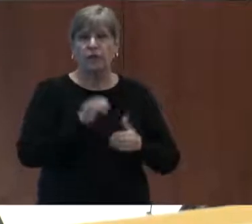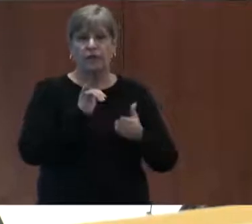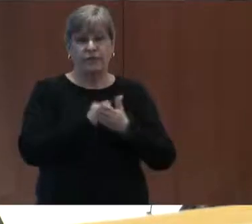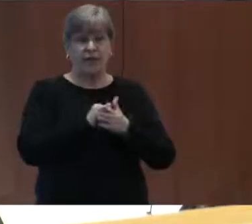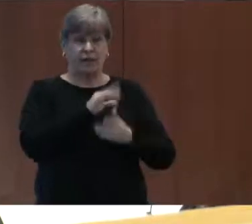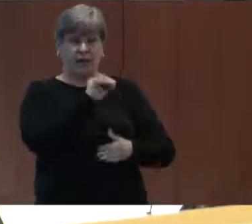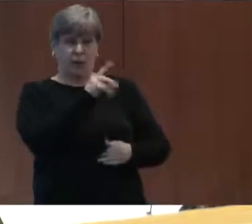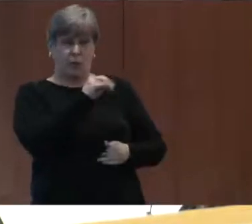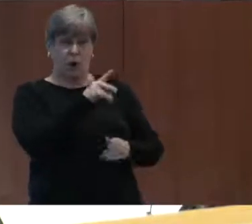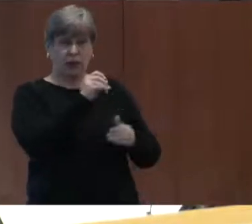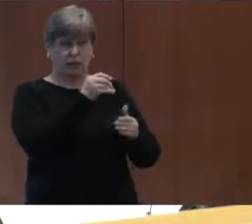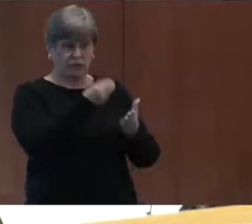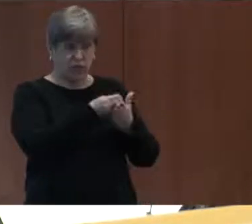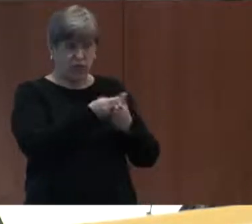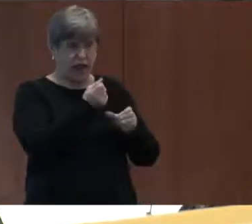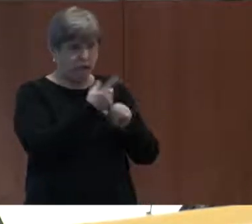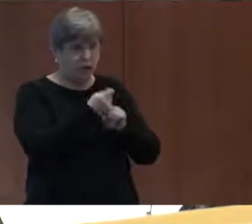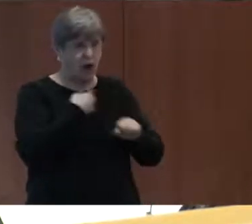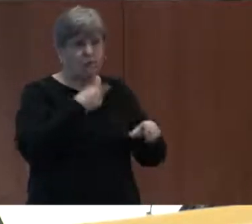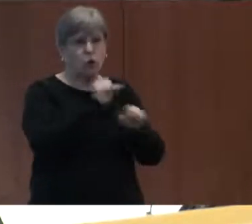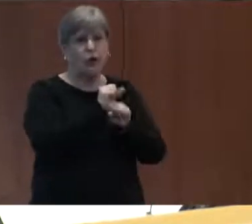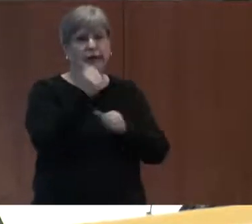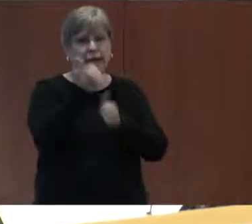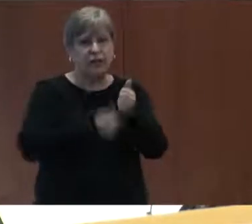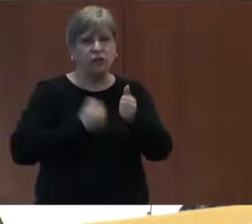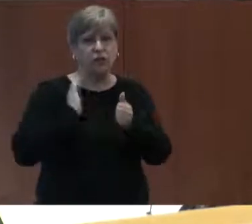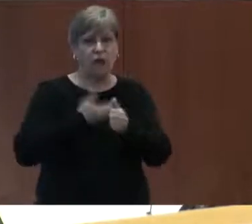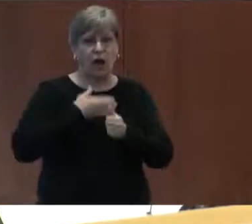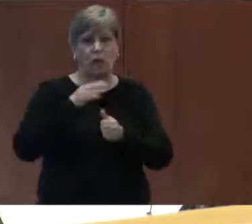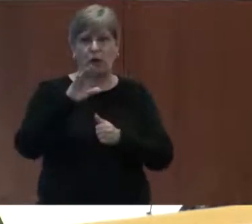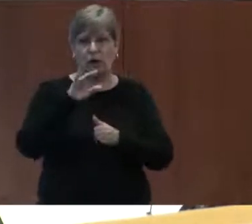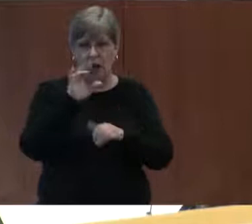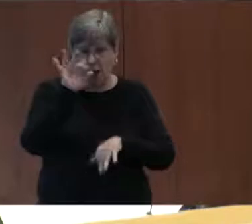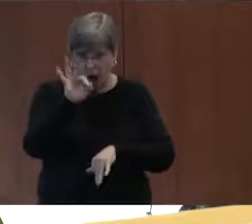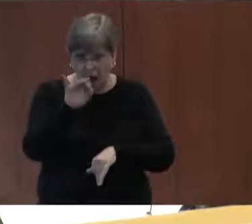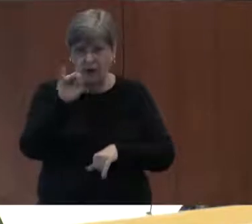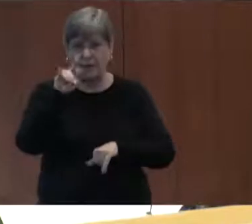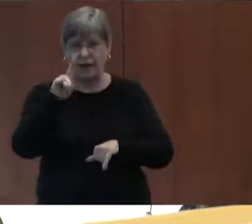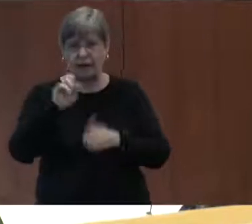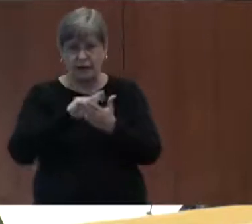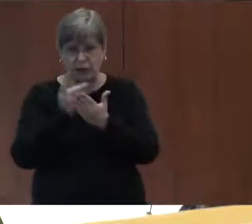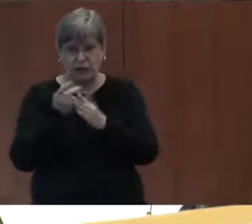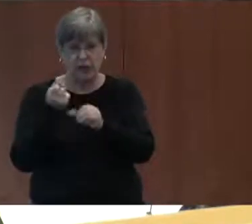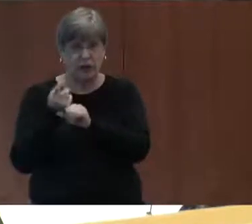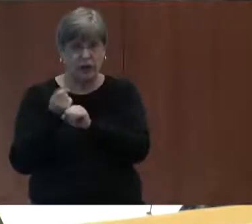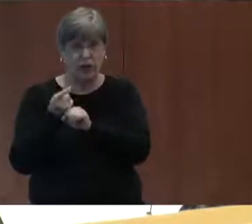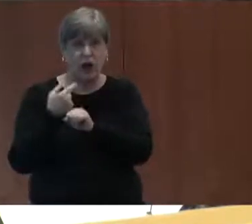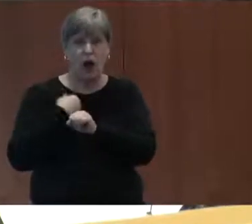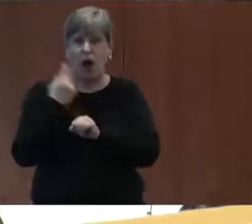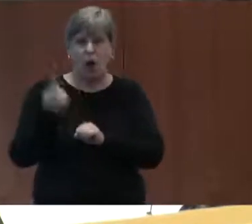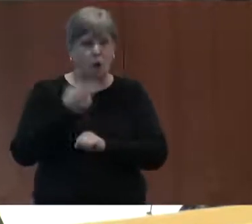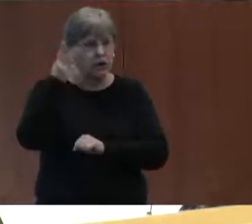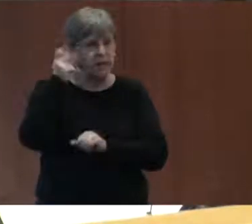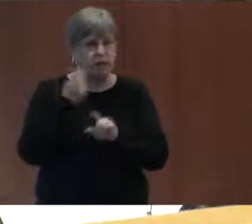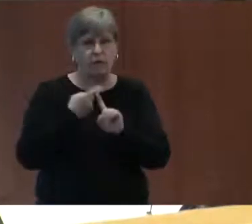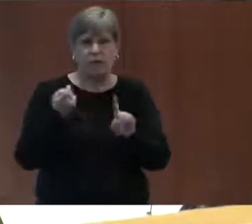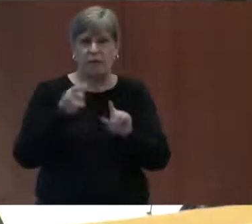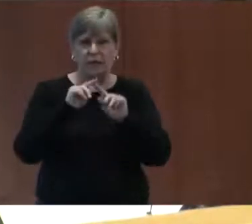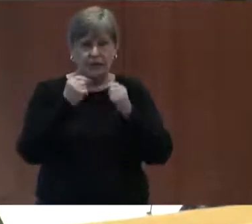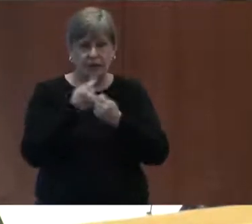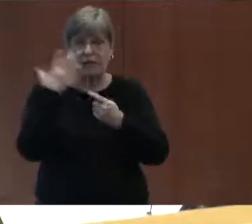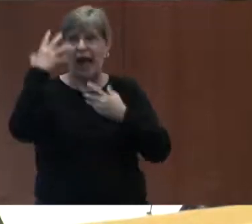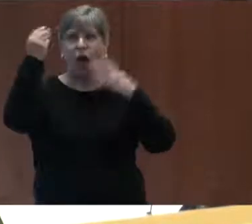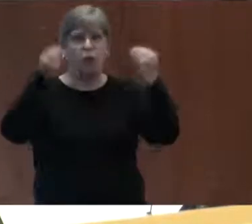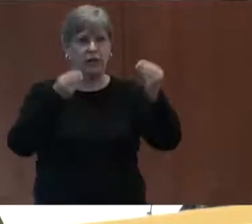fund. Every year I work each of our base kitchens, our 9 base kitchens every year. I constantly hear from the teams out in the